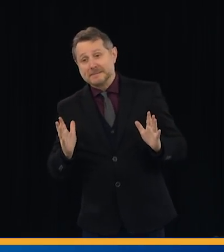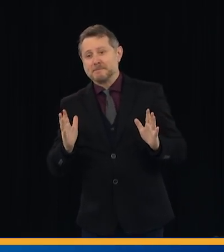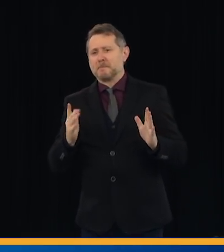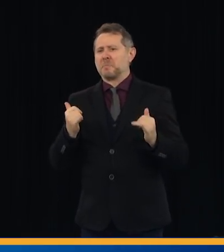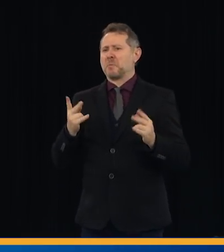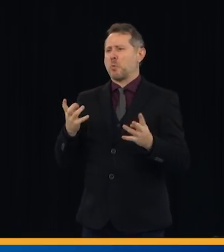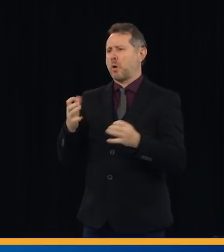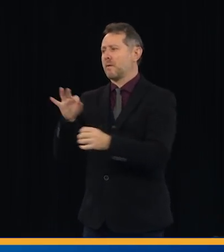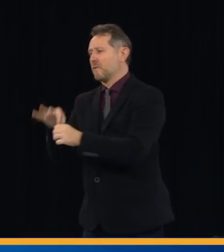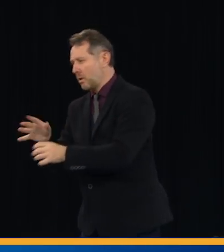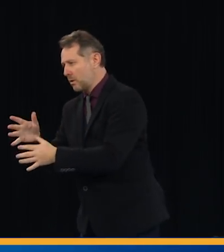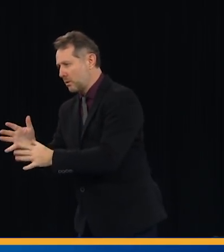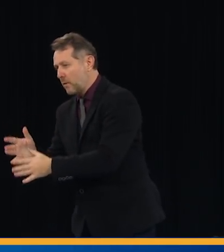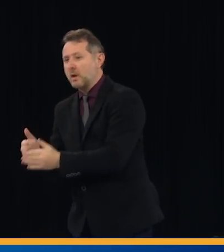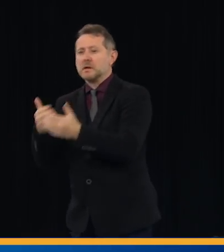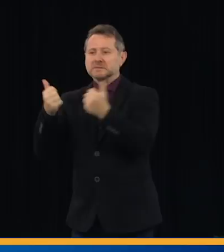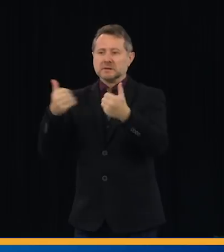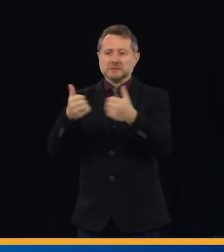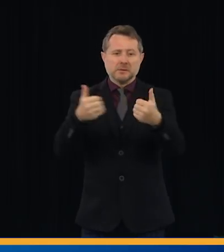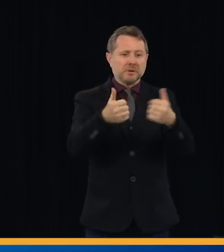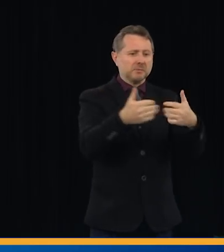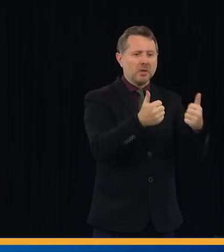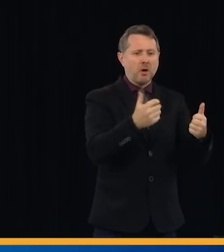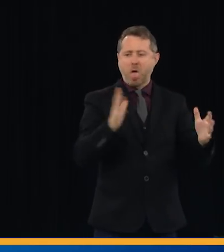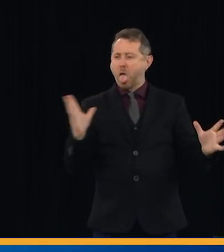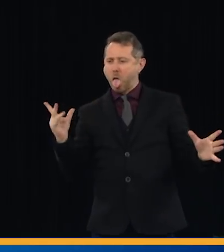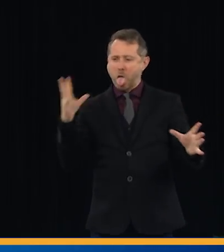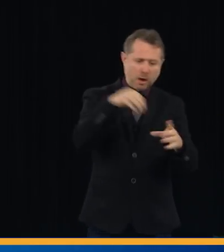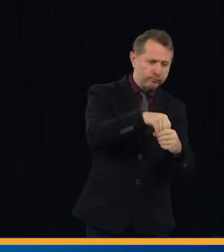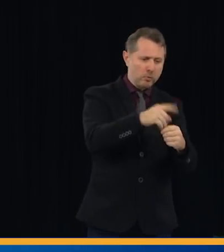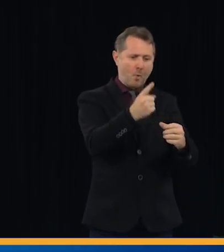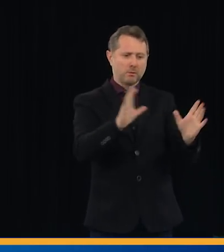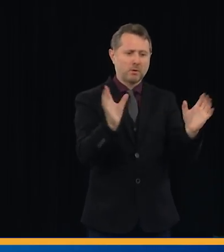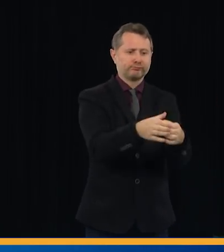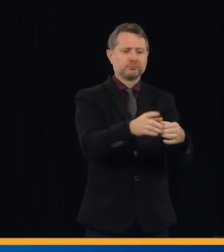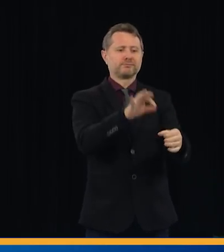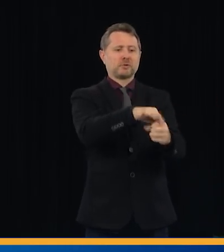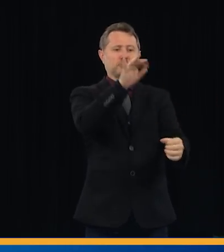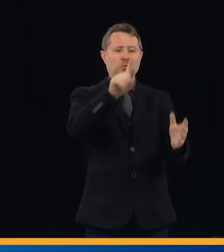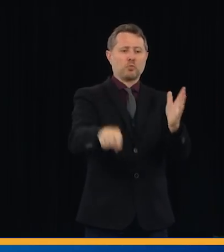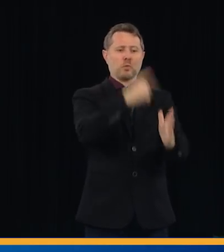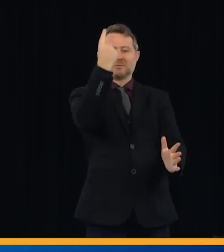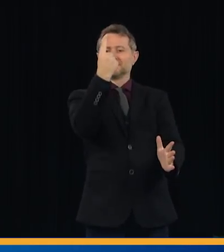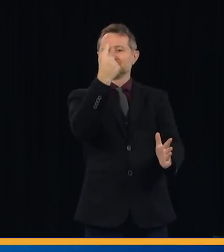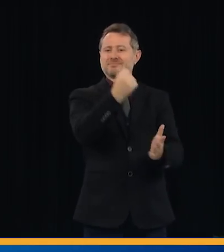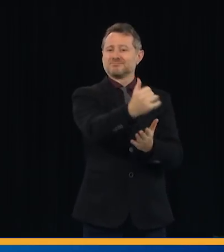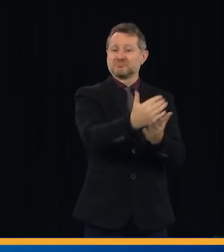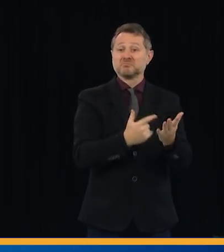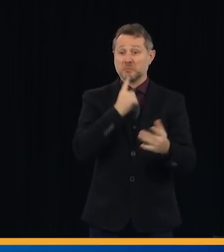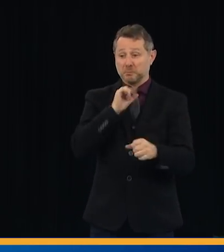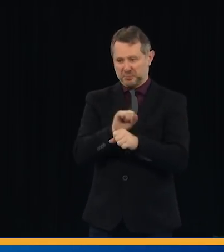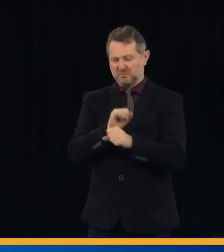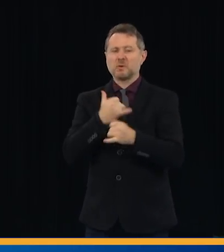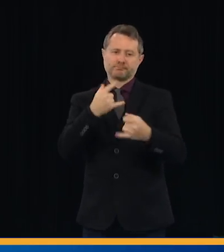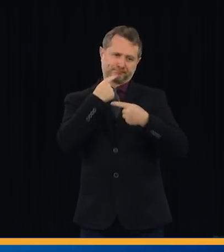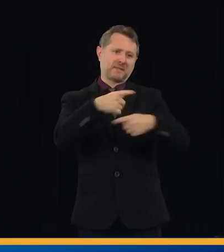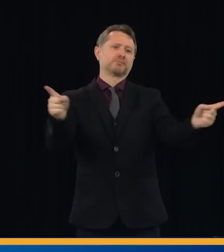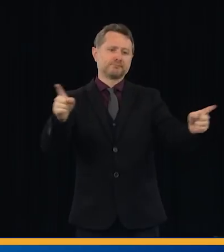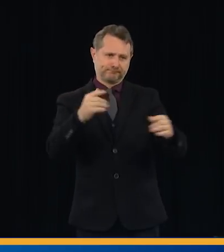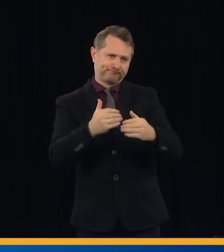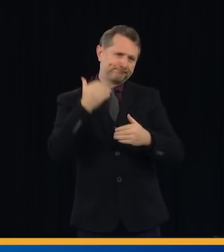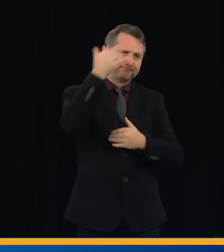11 times. Put the elections together so I can go to the ballot once, and this will actually do that. We